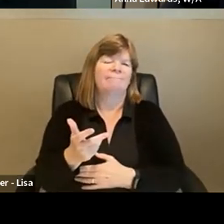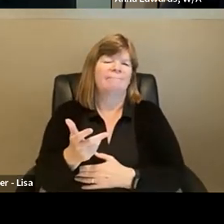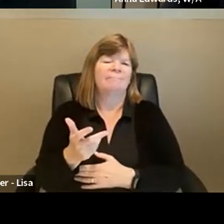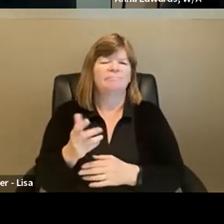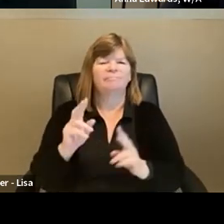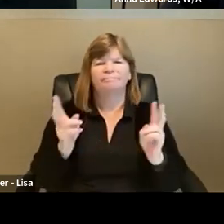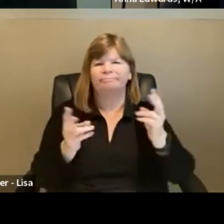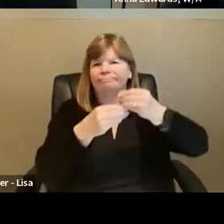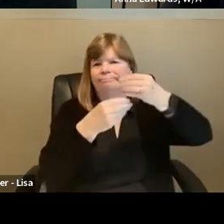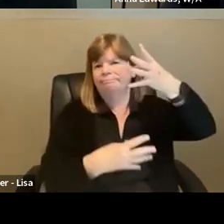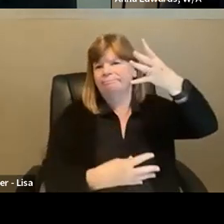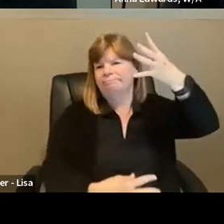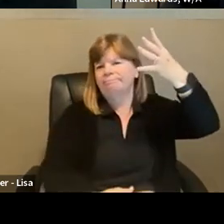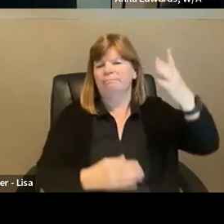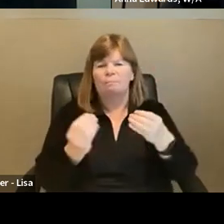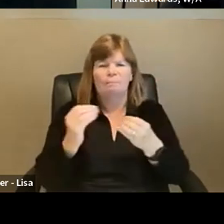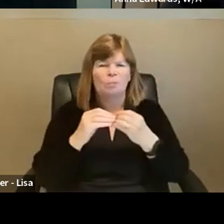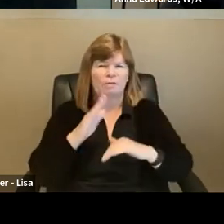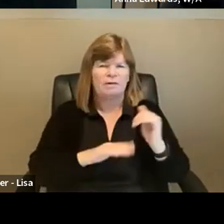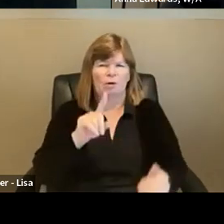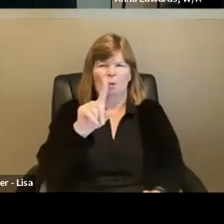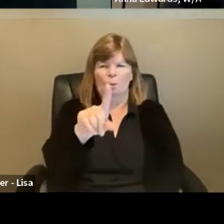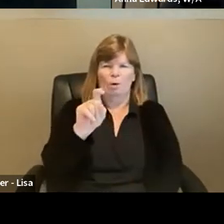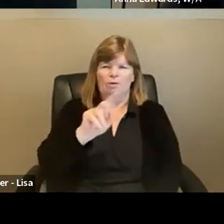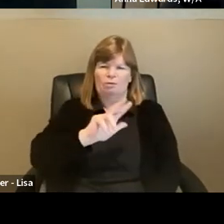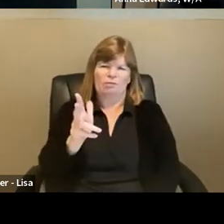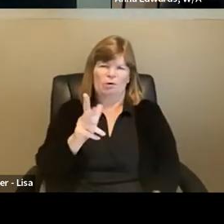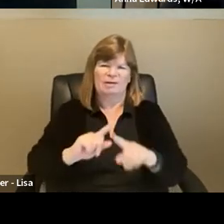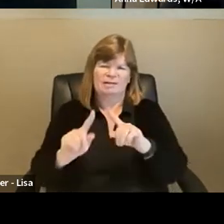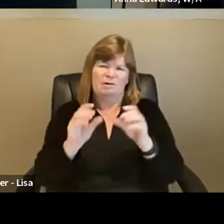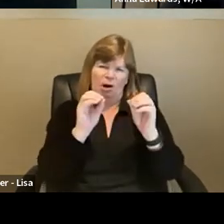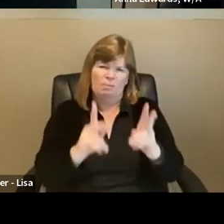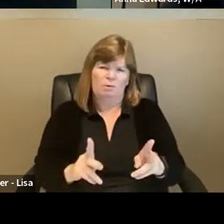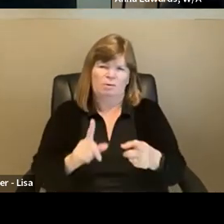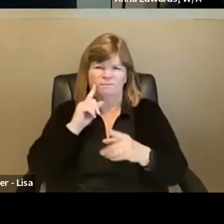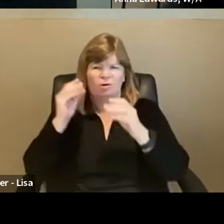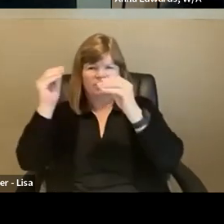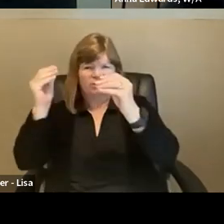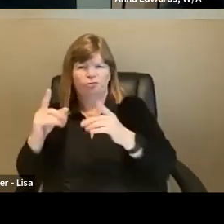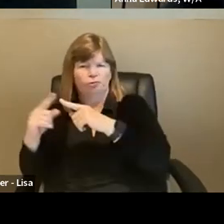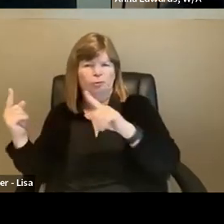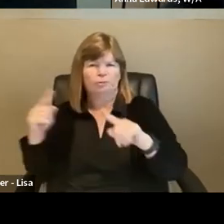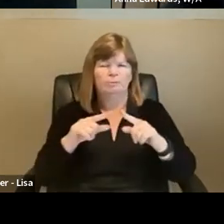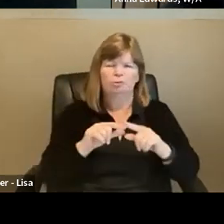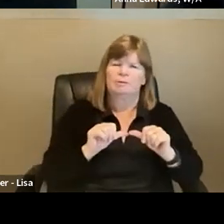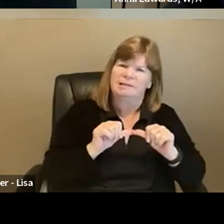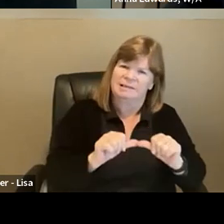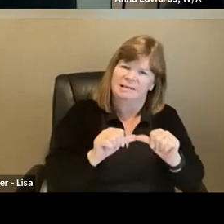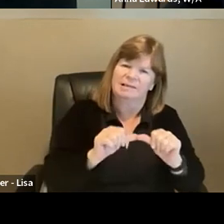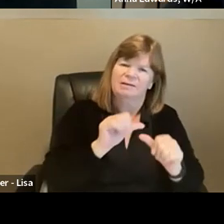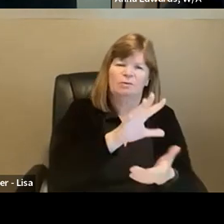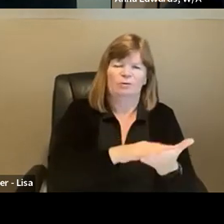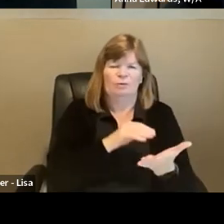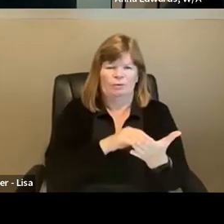catalog with over 130 opportunities for educators to come in and continue that learning. One that